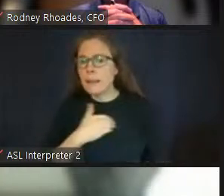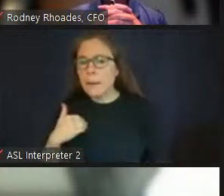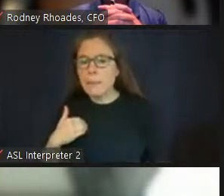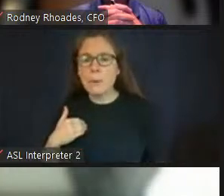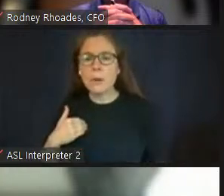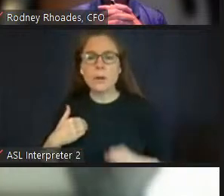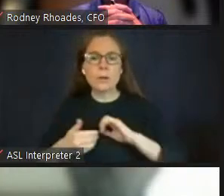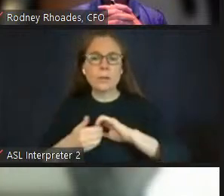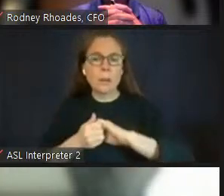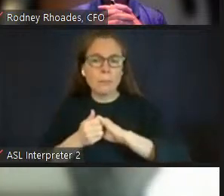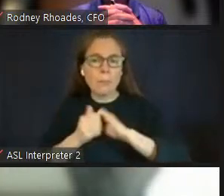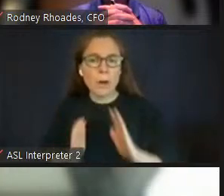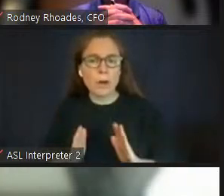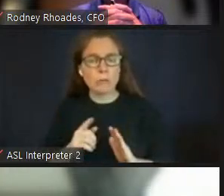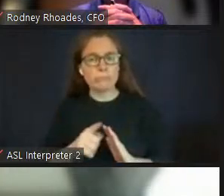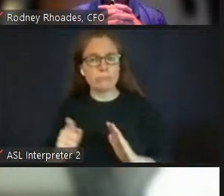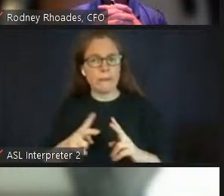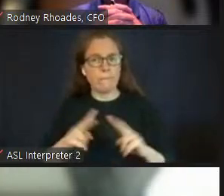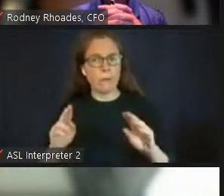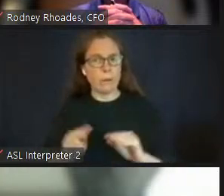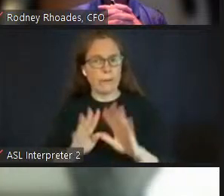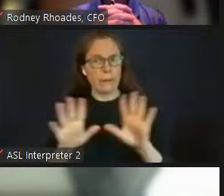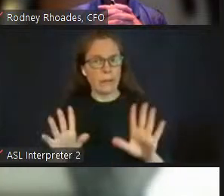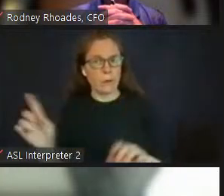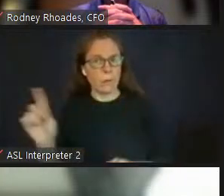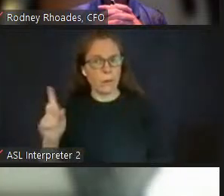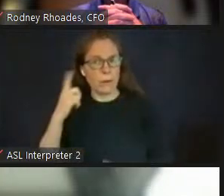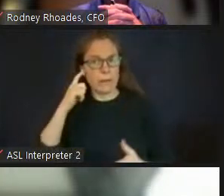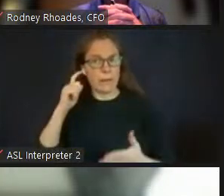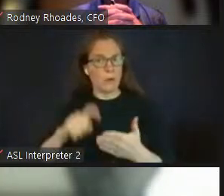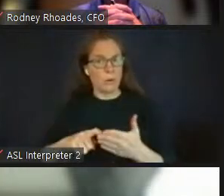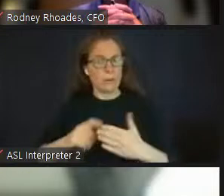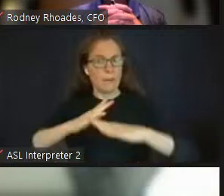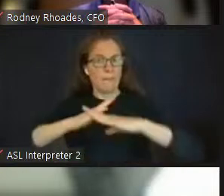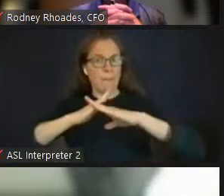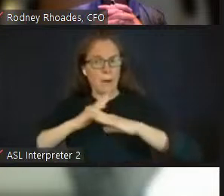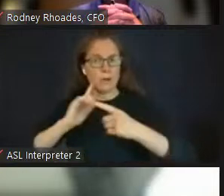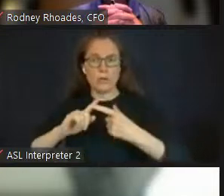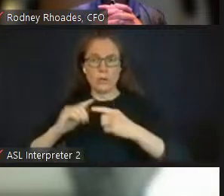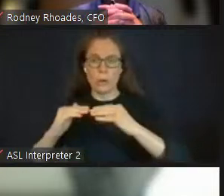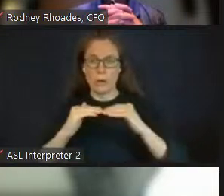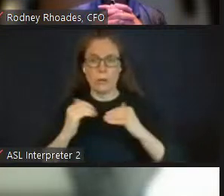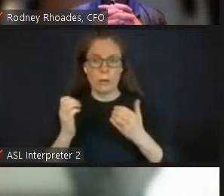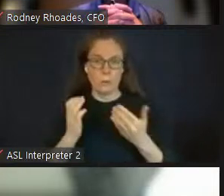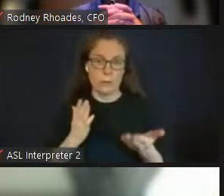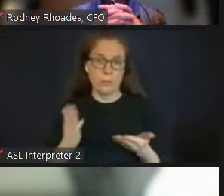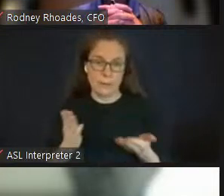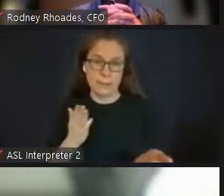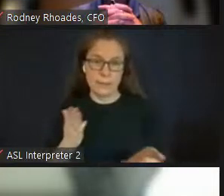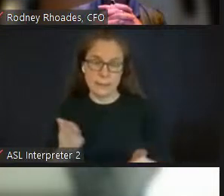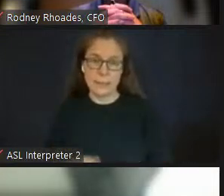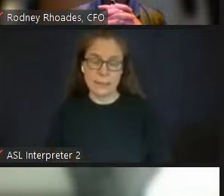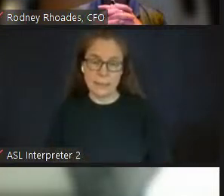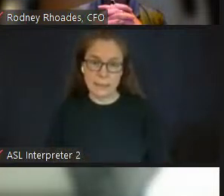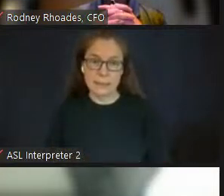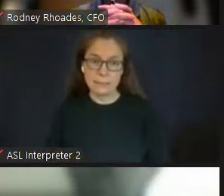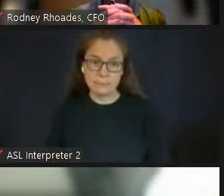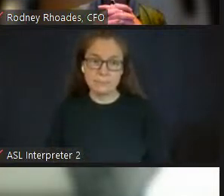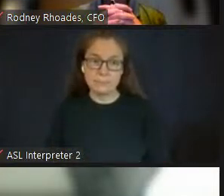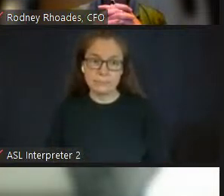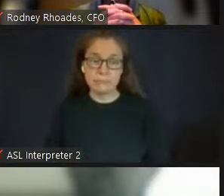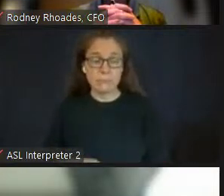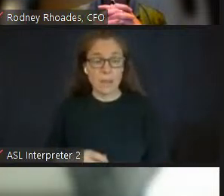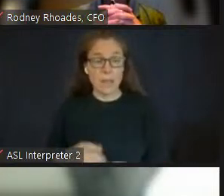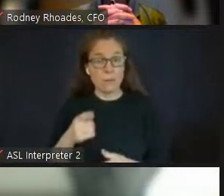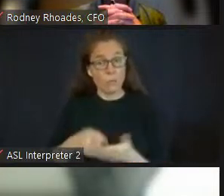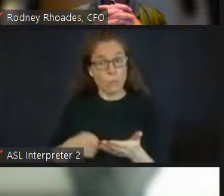about where barriers to equitable county services exist and how they would like to see them